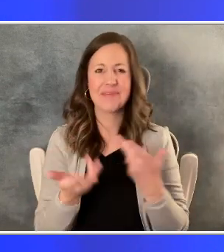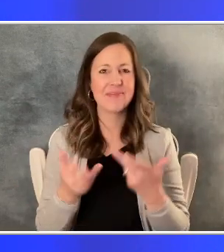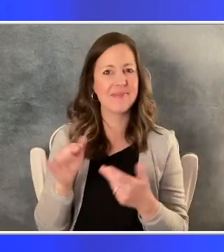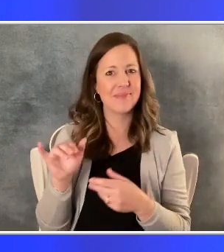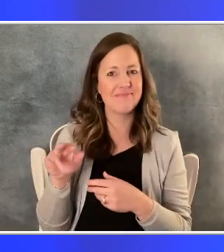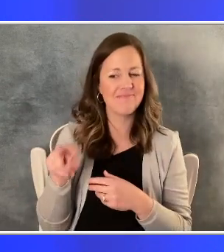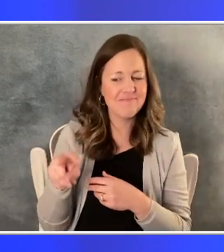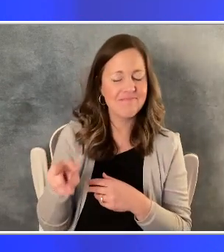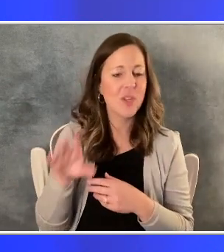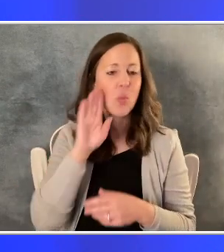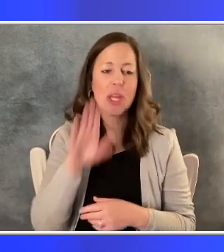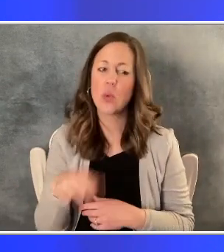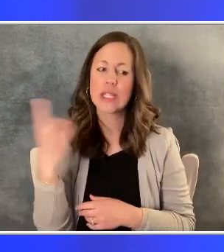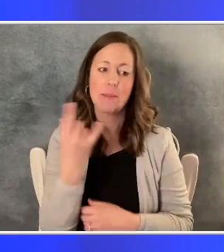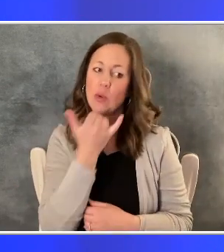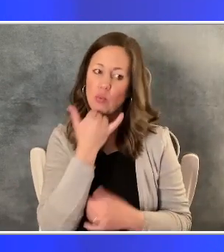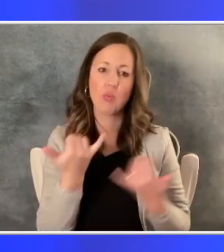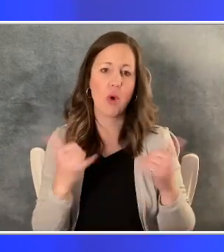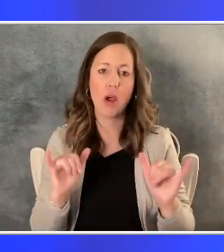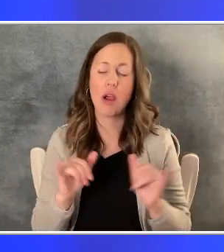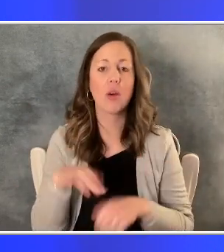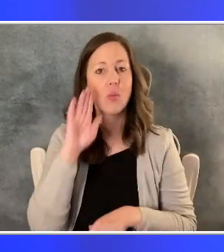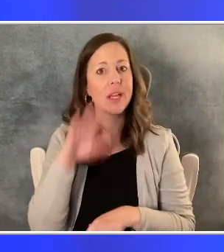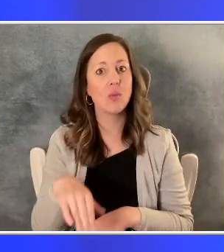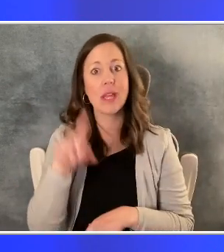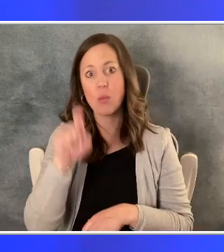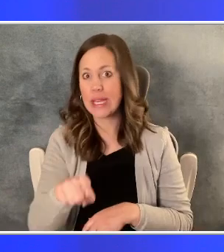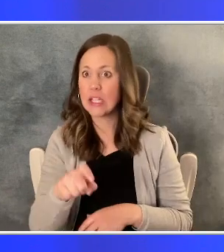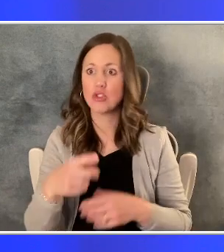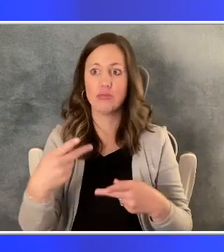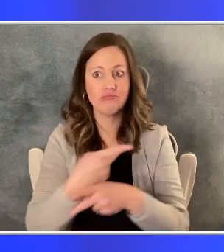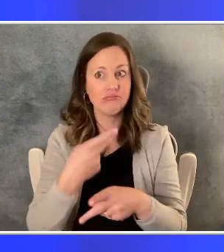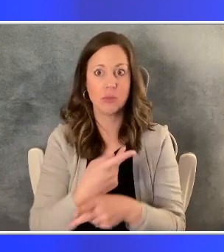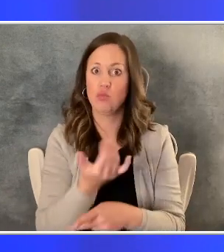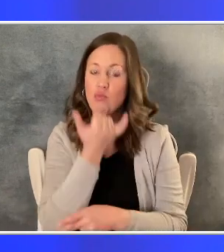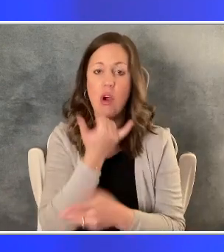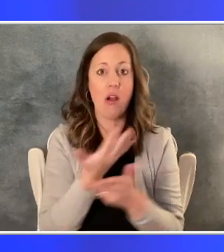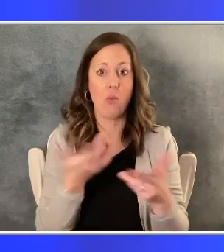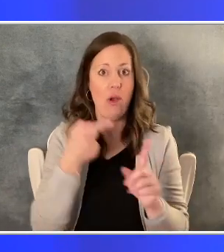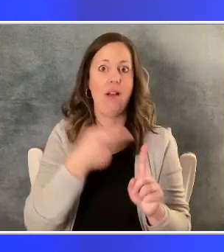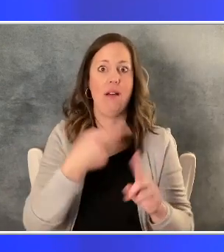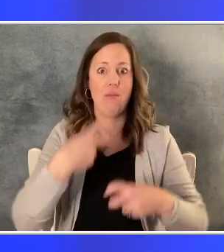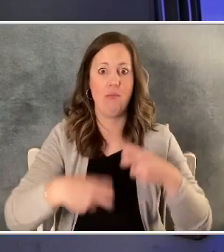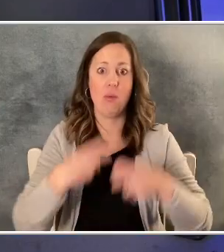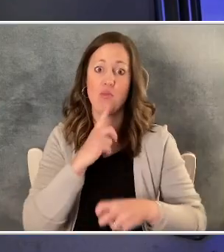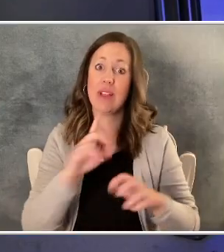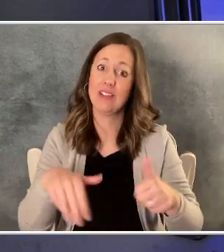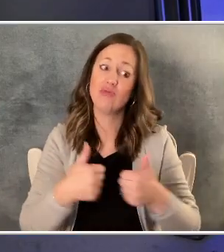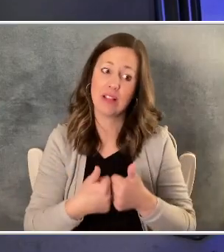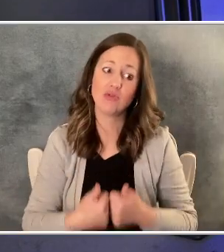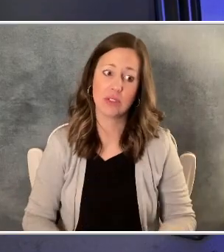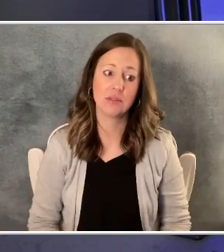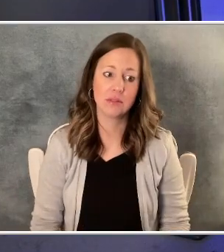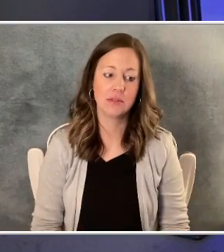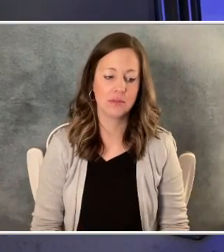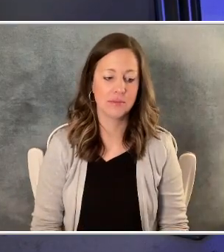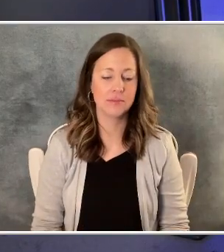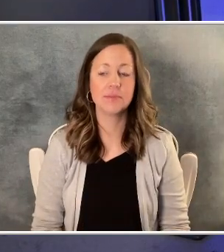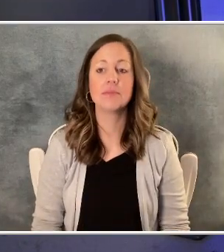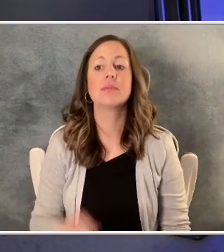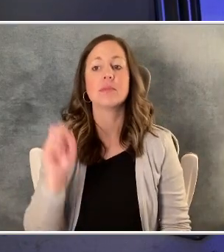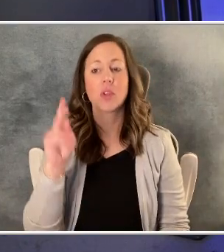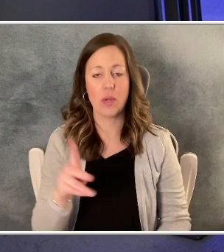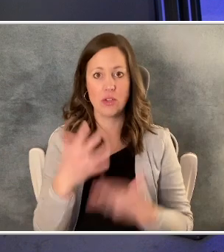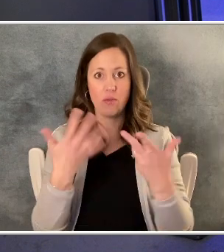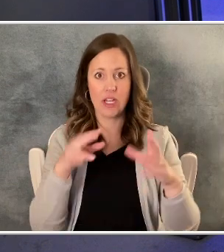more to it, and we just knew we had to get answers, and it was challenging, and it stumped a lot of people. So you get a brain scan. All of this